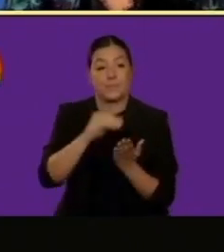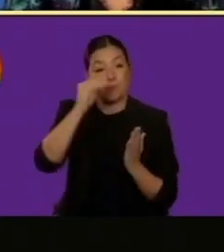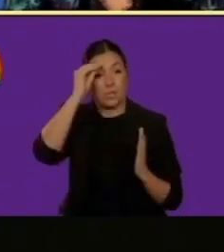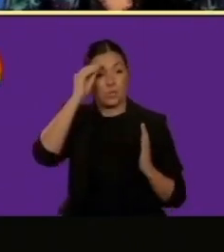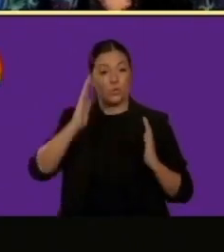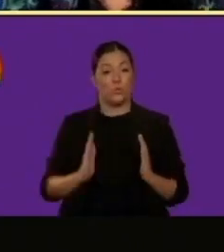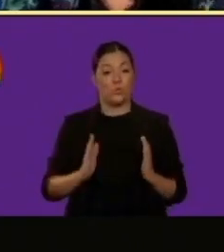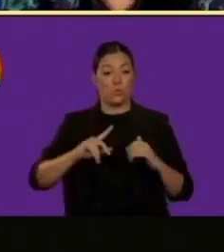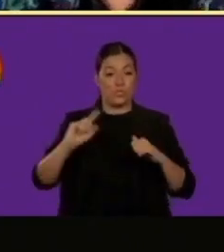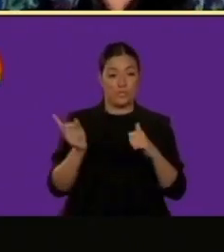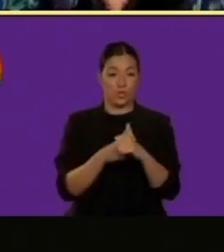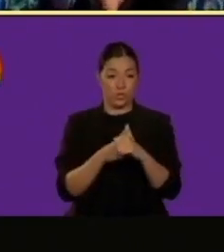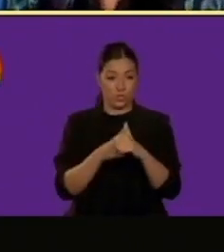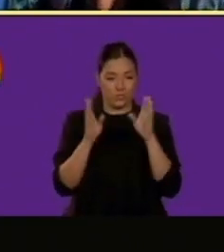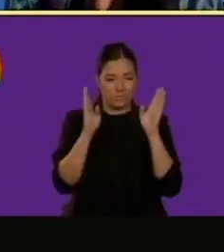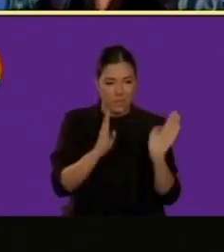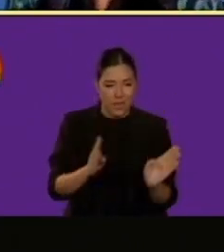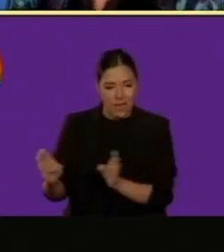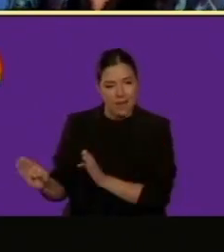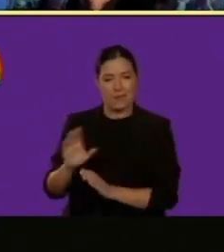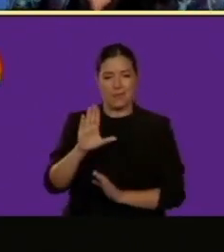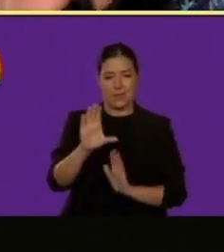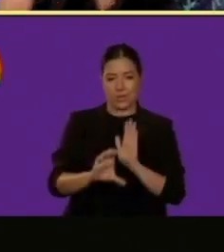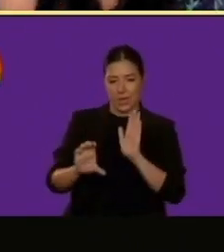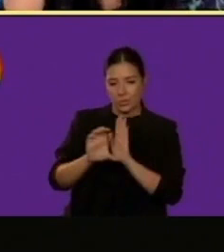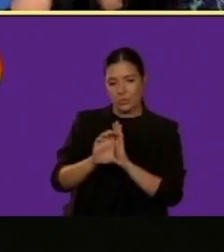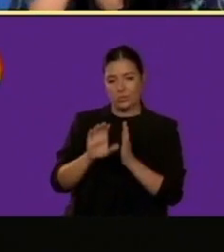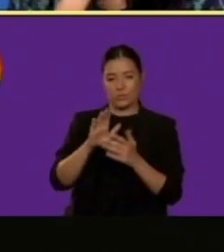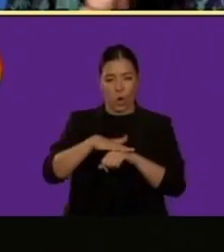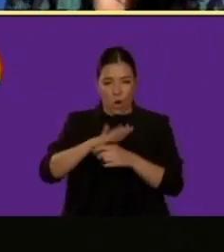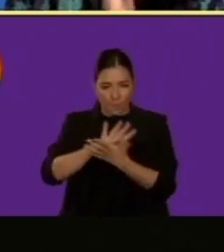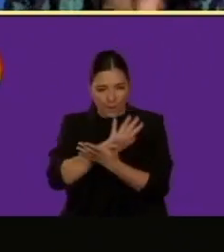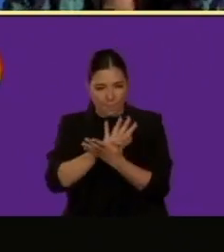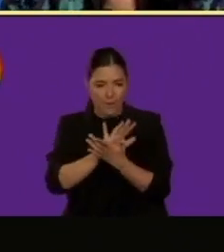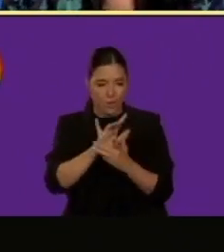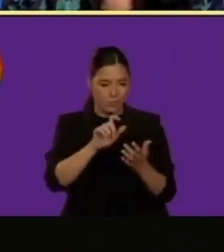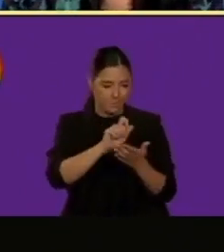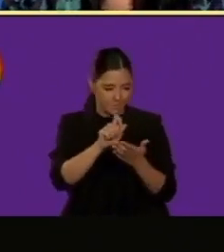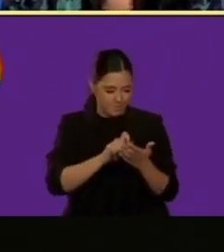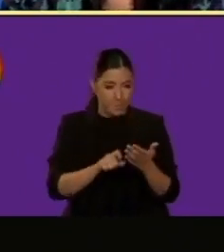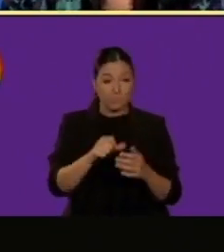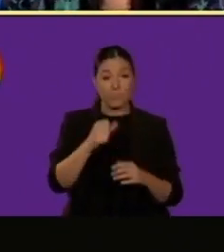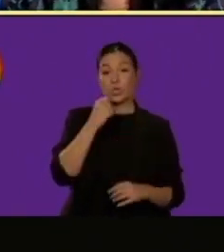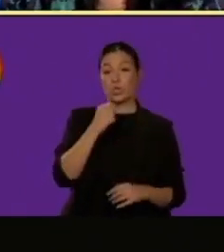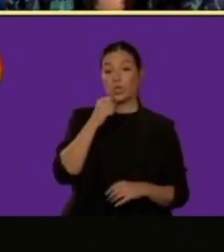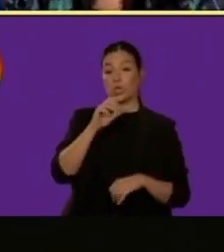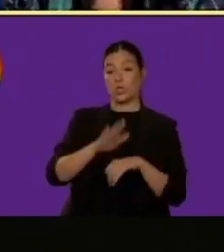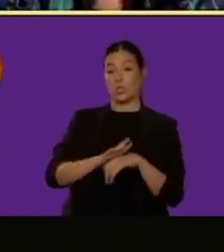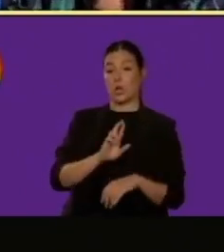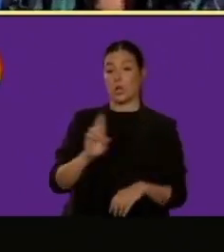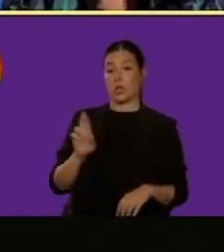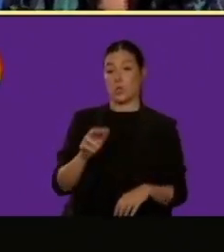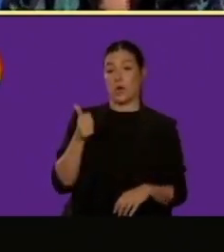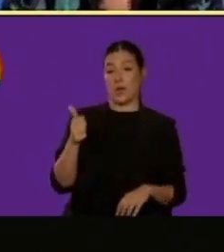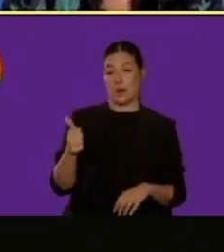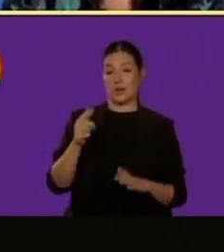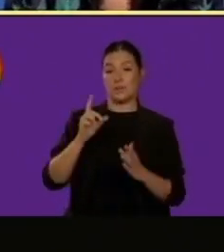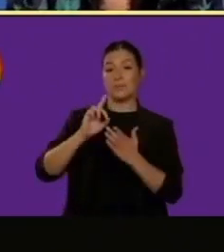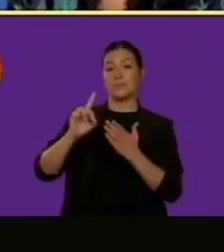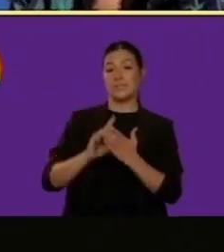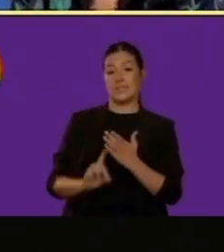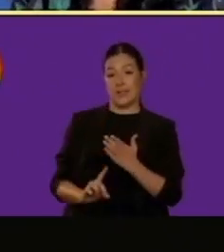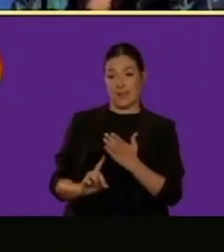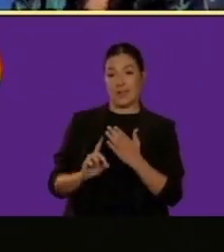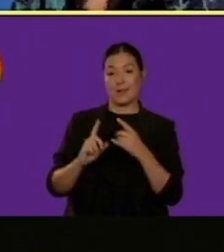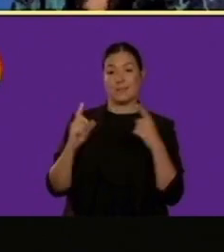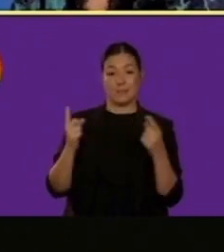Finalmente, el año And pasado finally, comencé a last usar year, Scratch Junior I en las started to clases de use Eduard Scratch y Junior with the Sistema